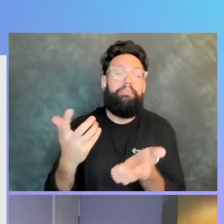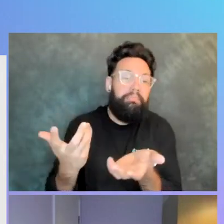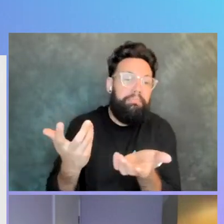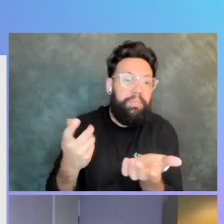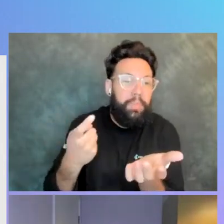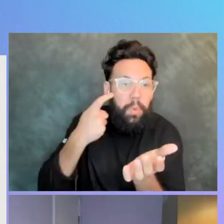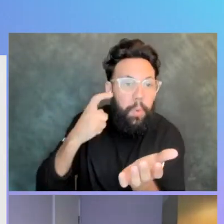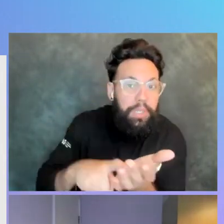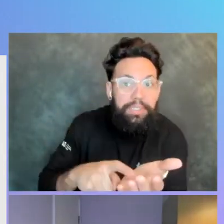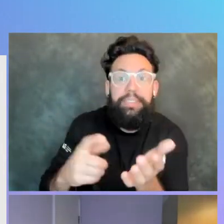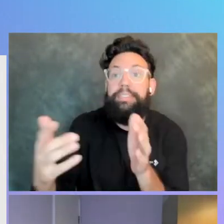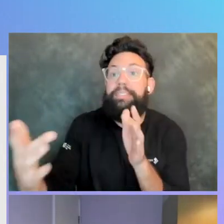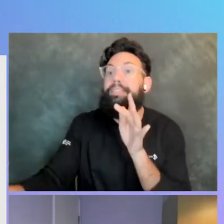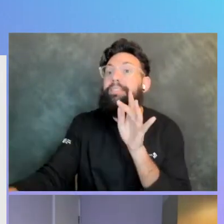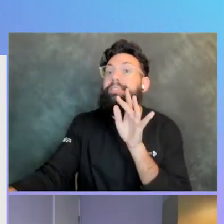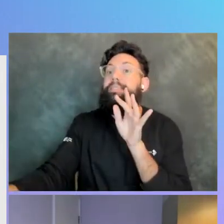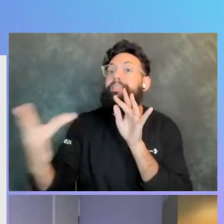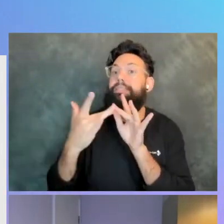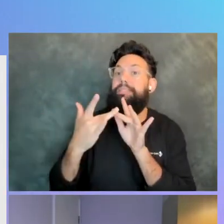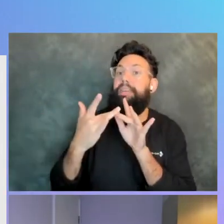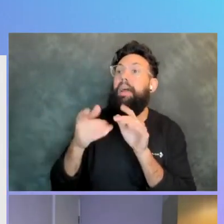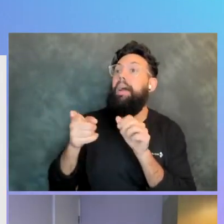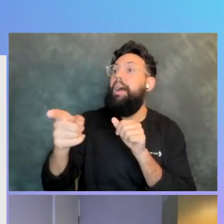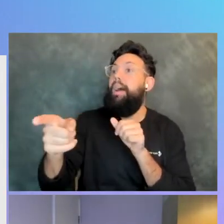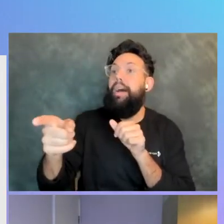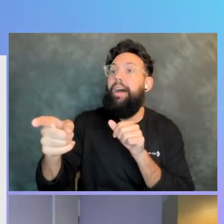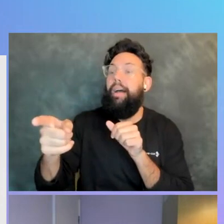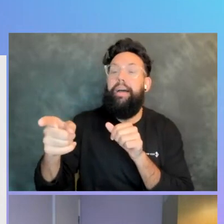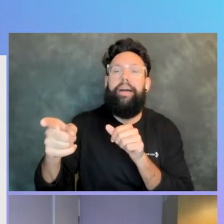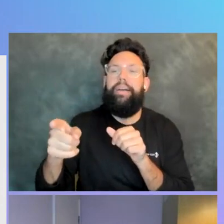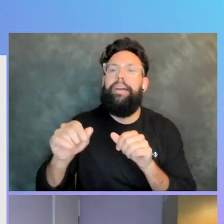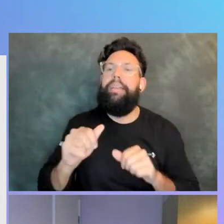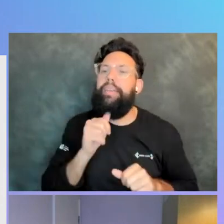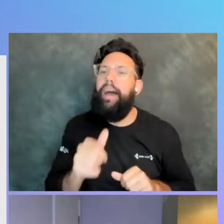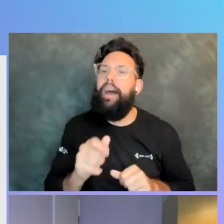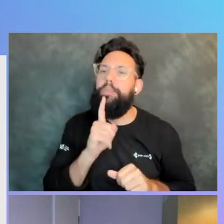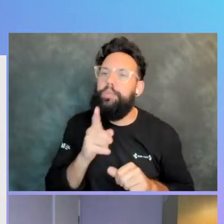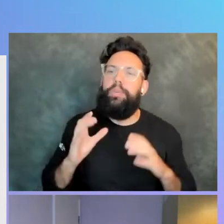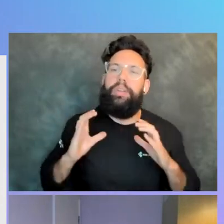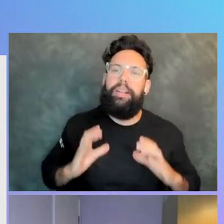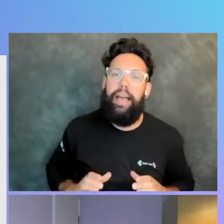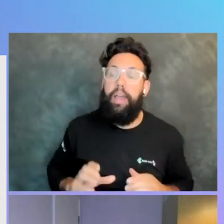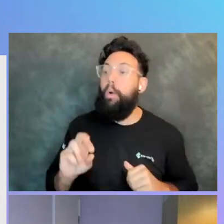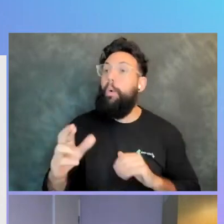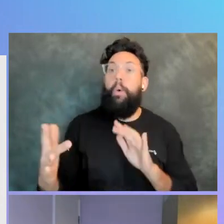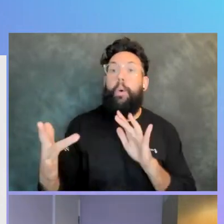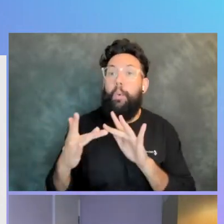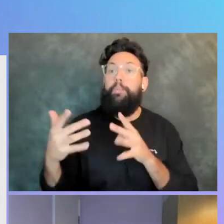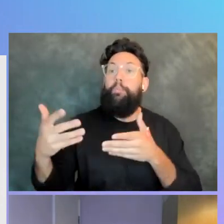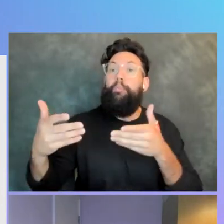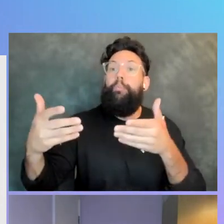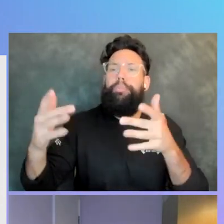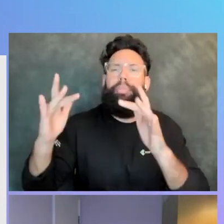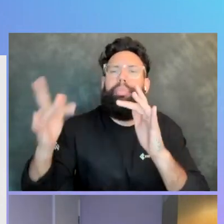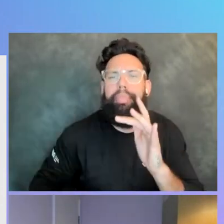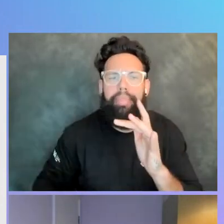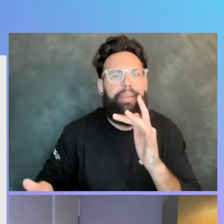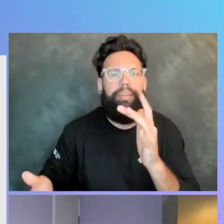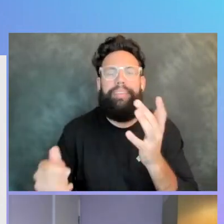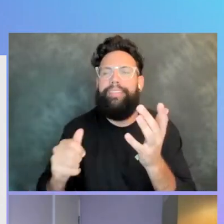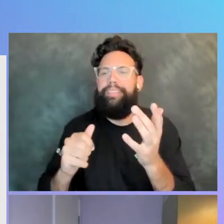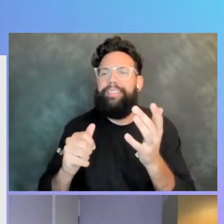don't turn out to be clients or stop replying at some point in the fairly short induction process,